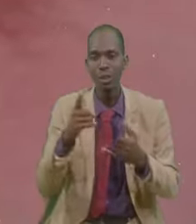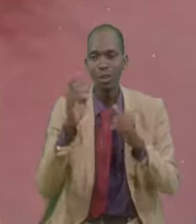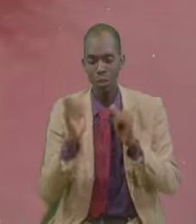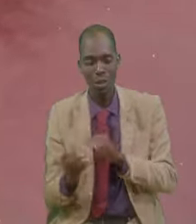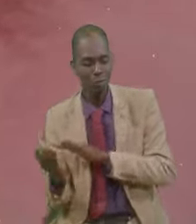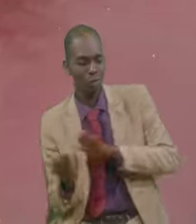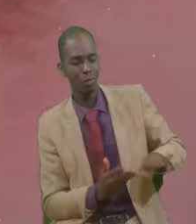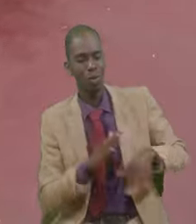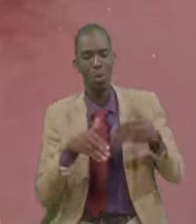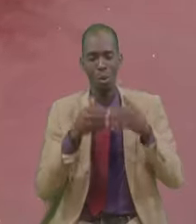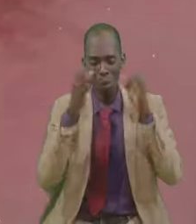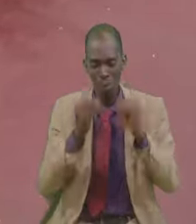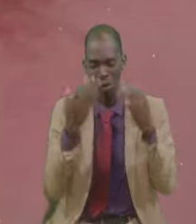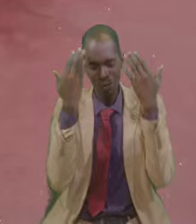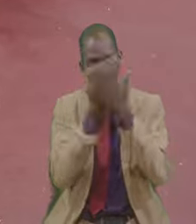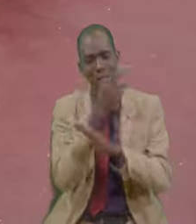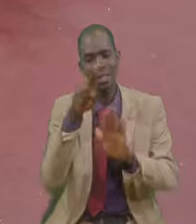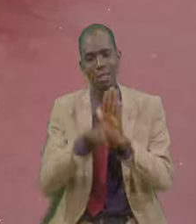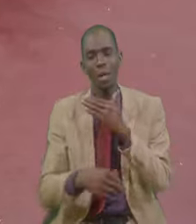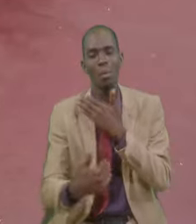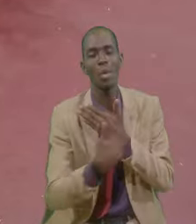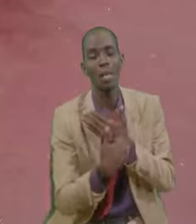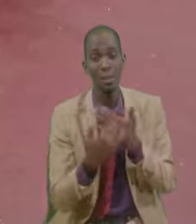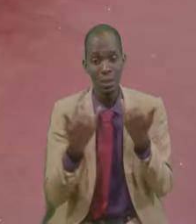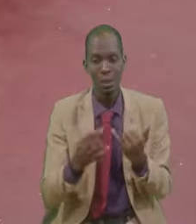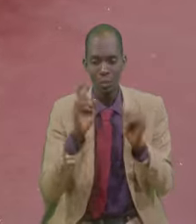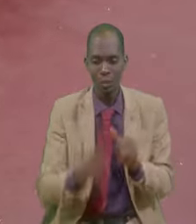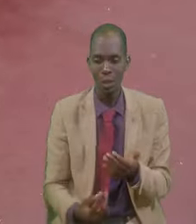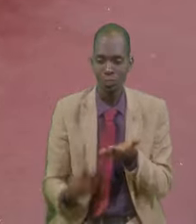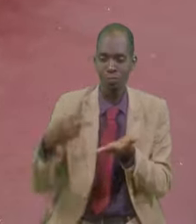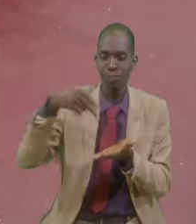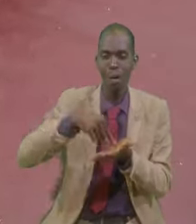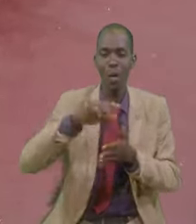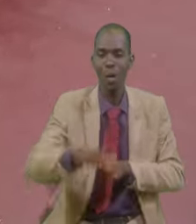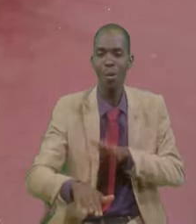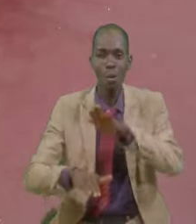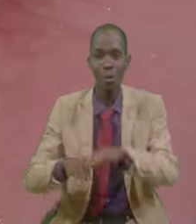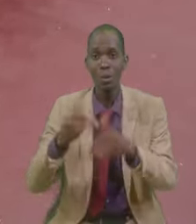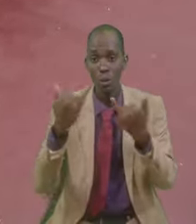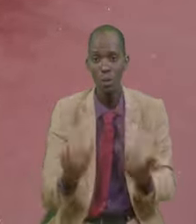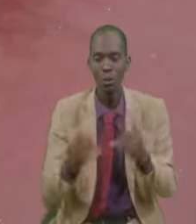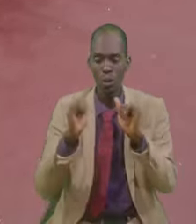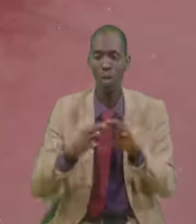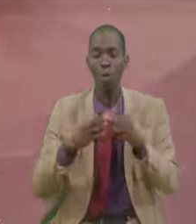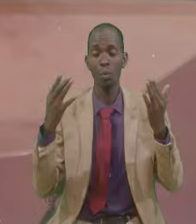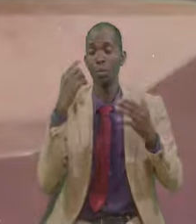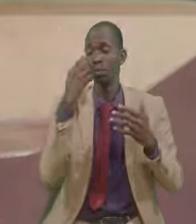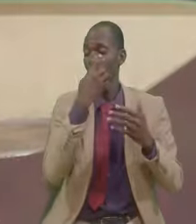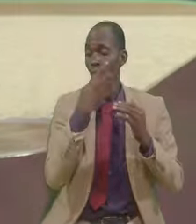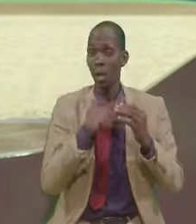behind you. And now you can rise up and walk. Now you can open those eyes and